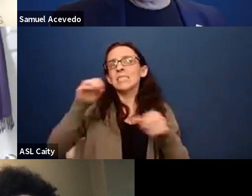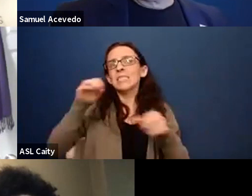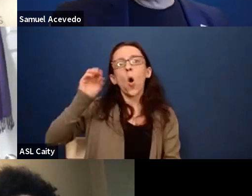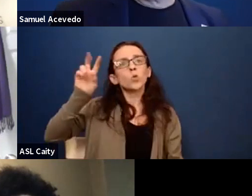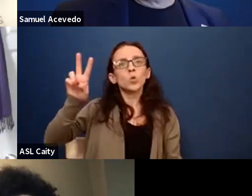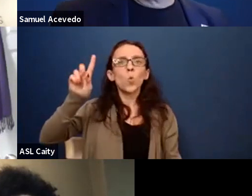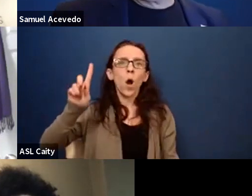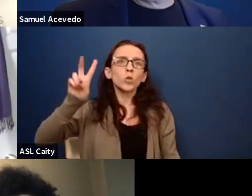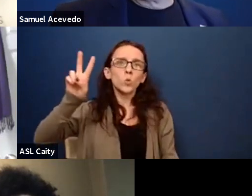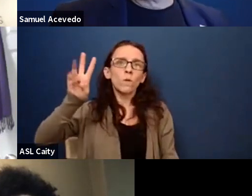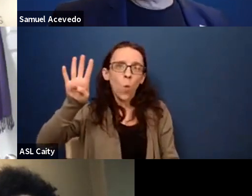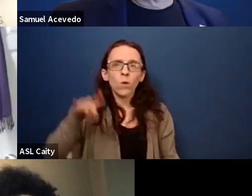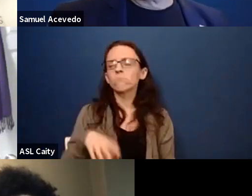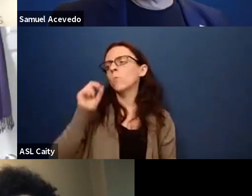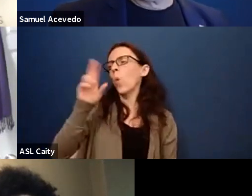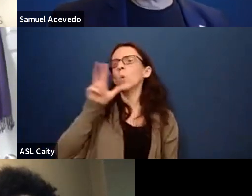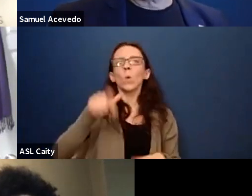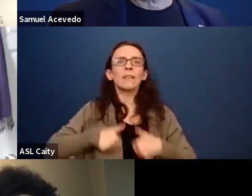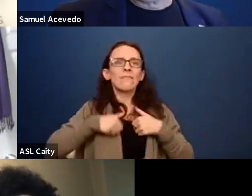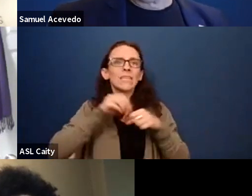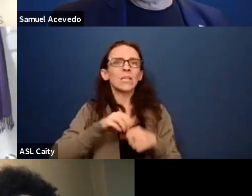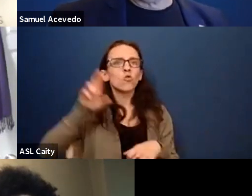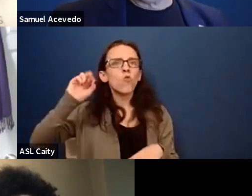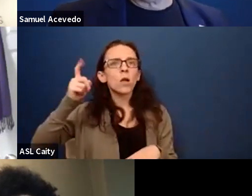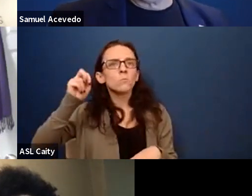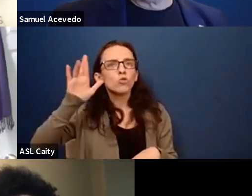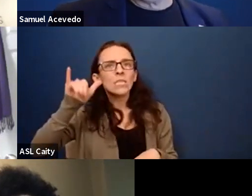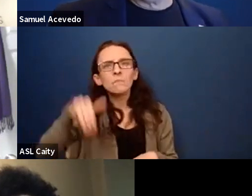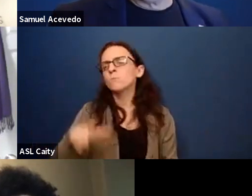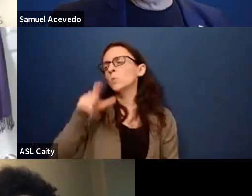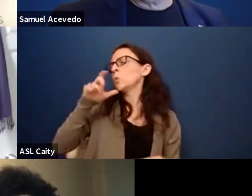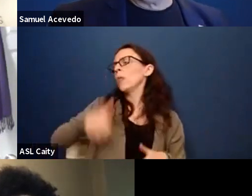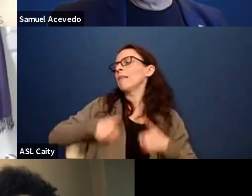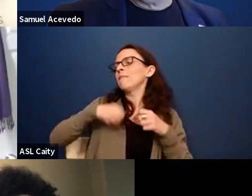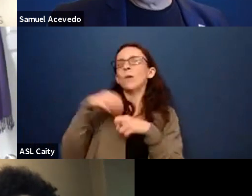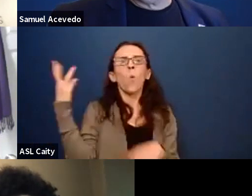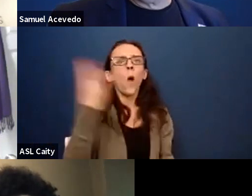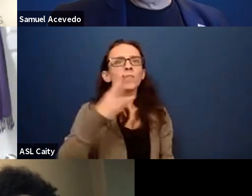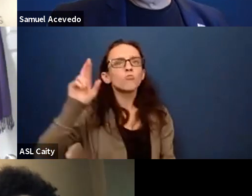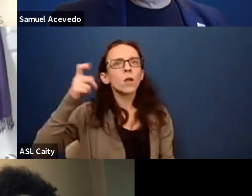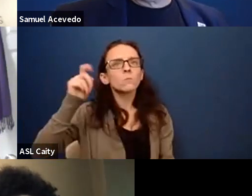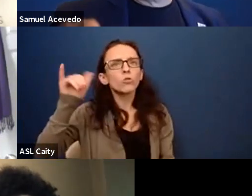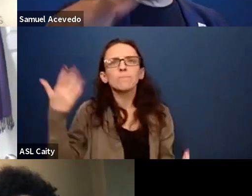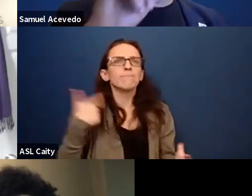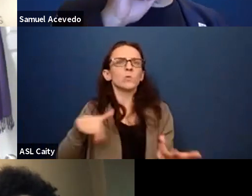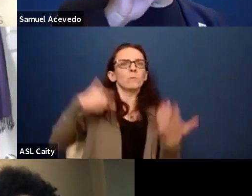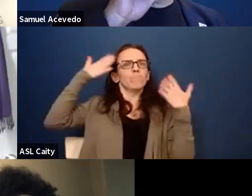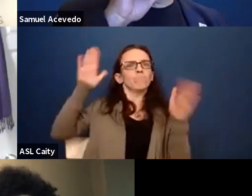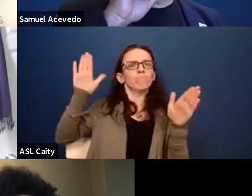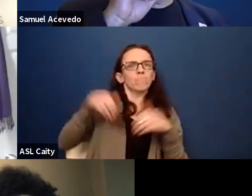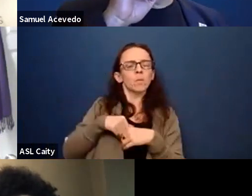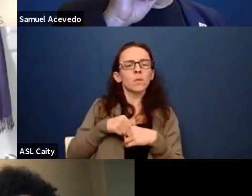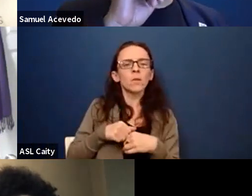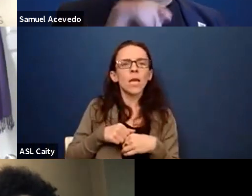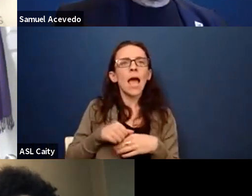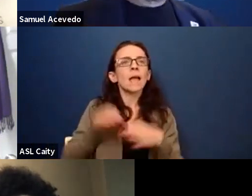02124 or Roxbury or West Roxbury, right? And if, to Ms. Sullivan's point, we